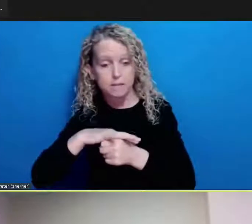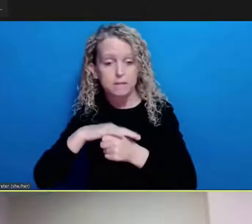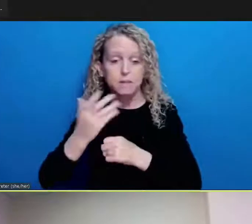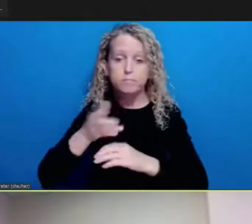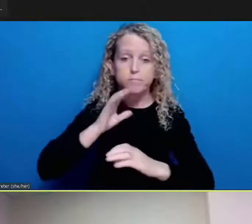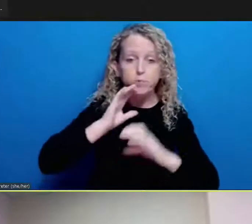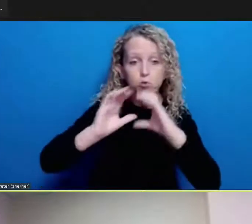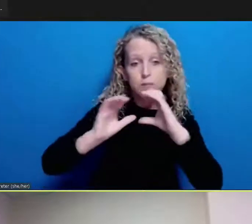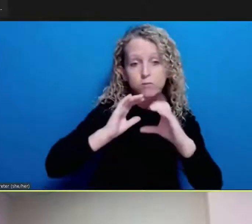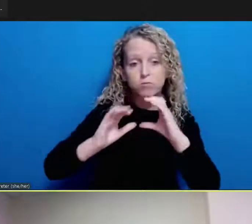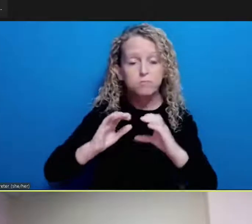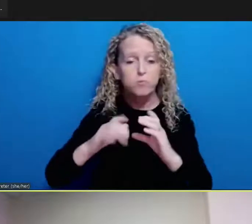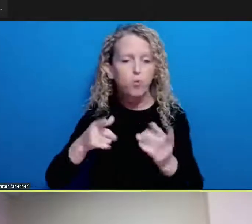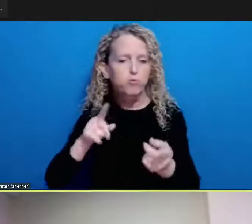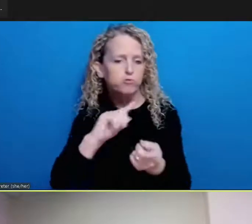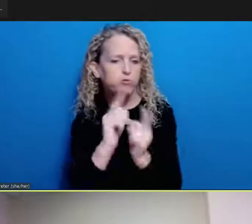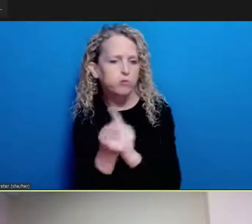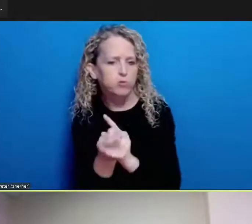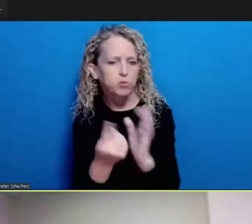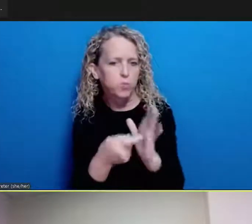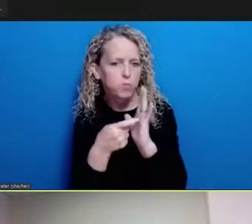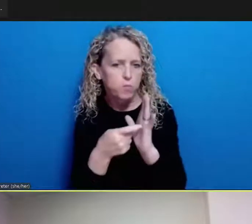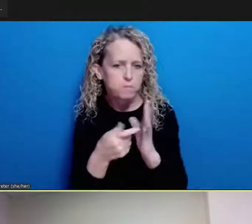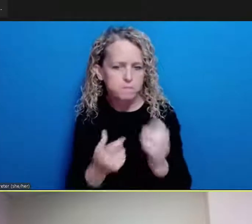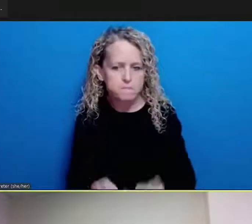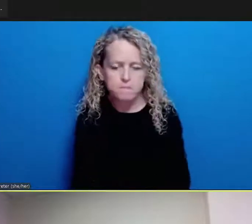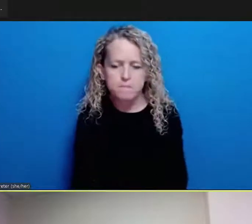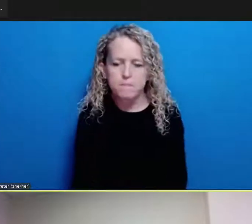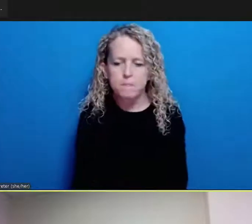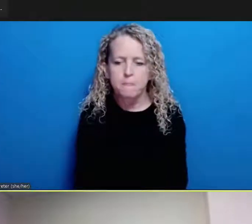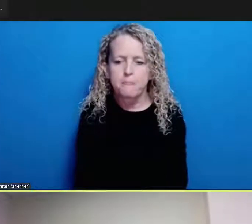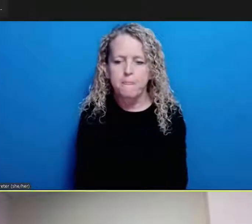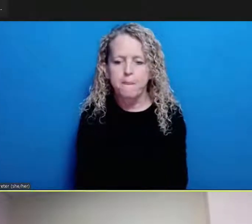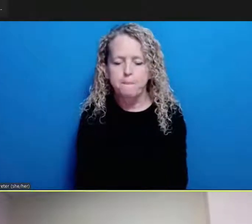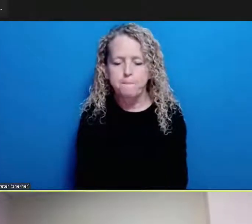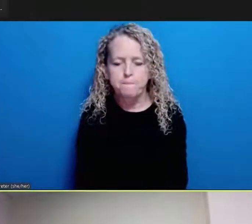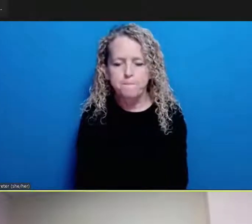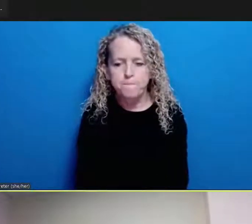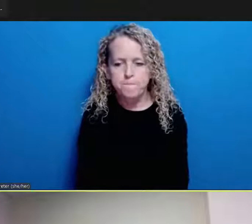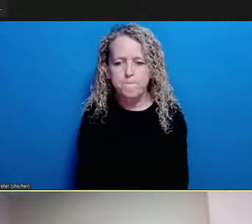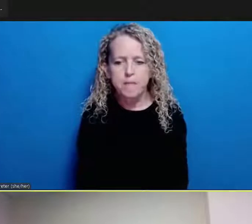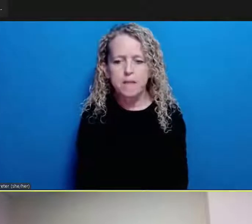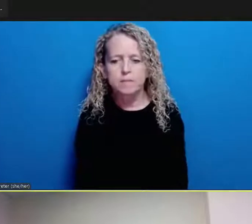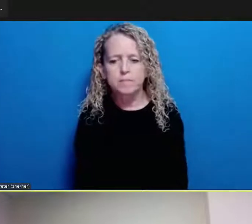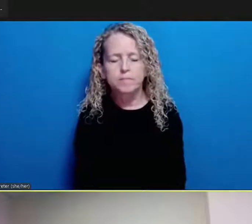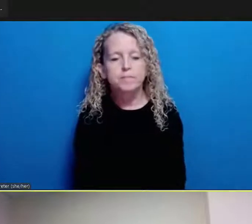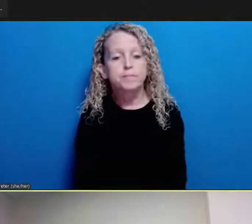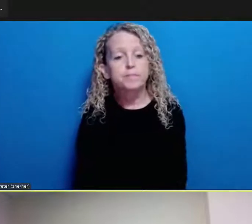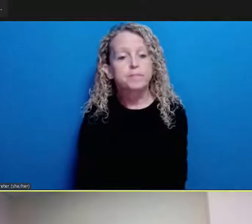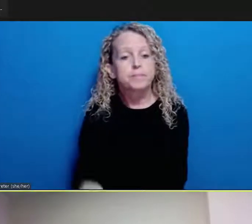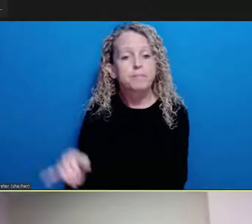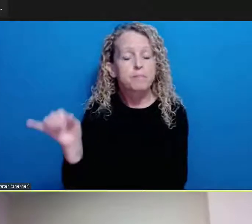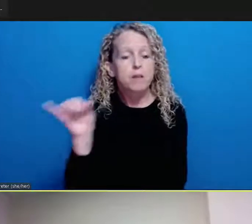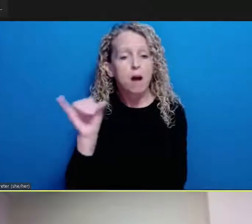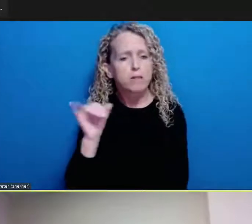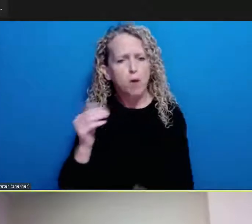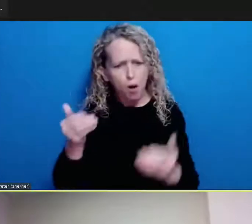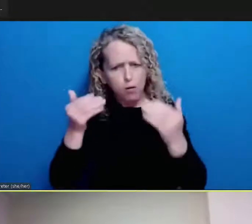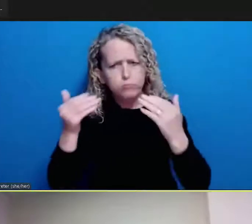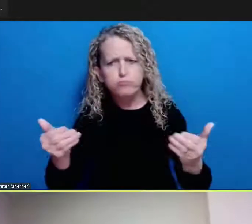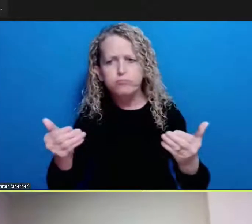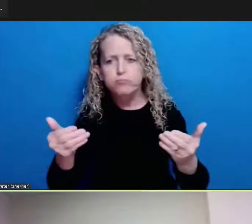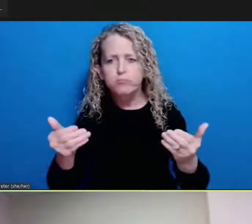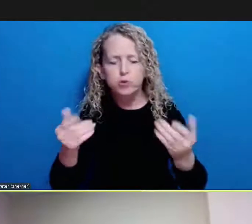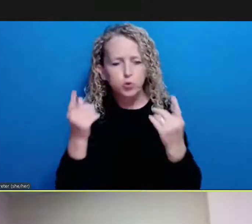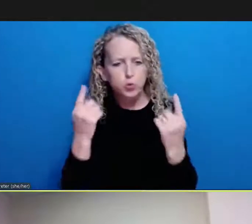changes you want to make. And of course, the other thing would be like sort of start taking action. You don't have to wait for the standards